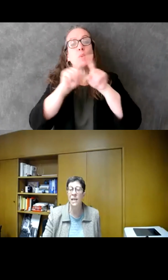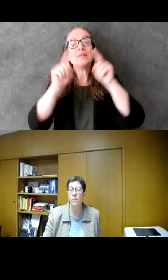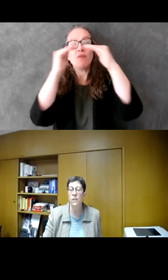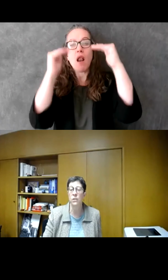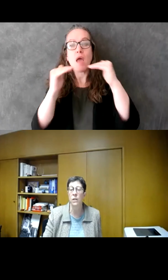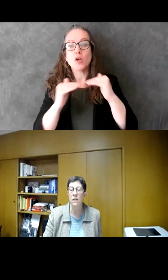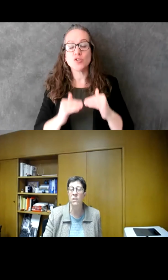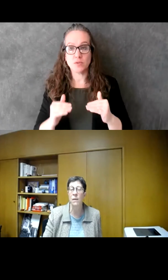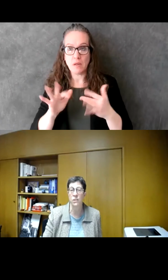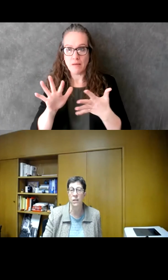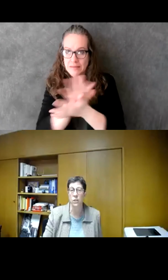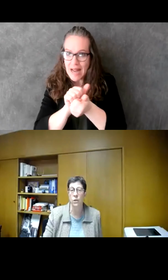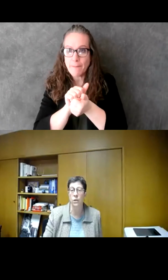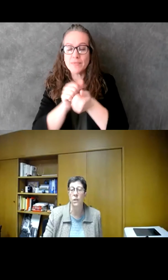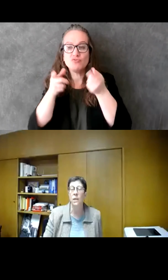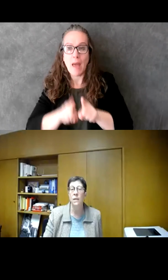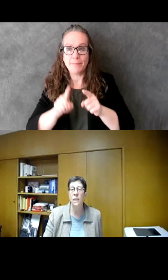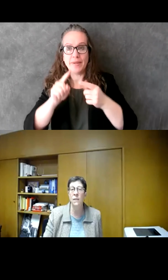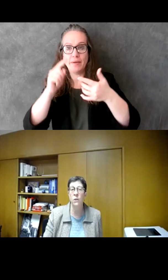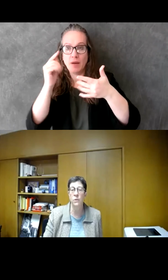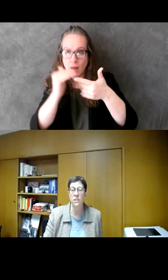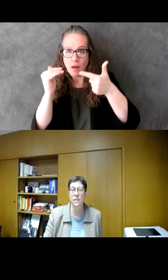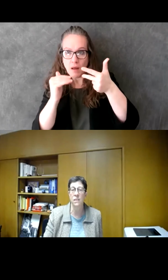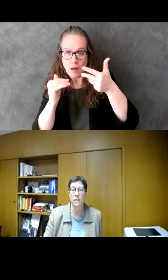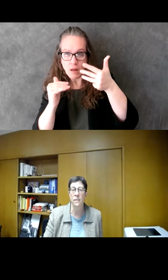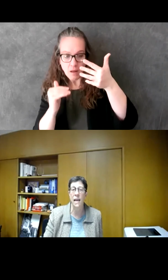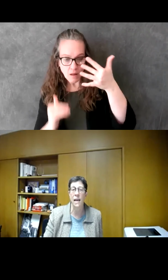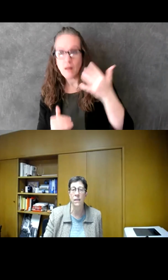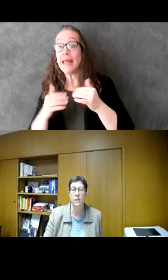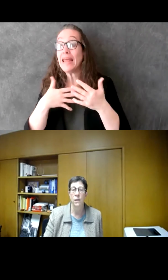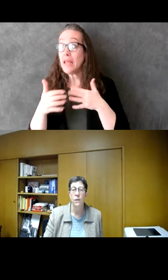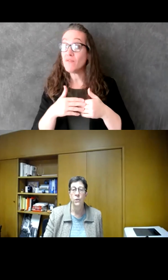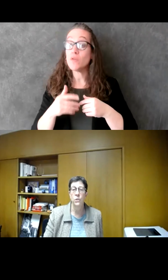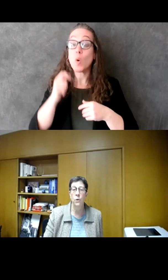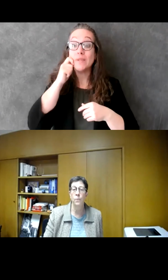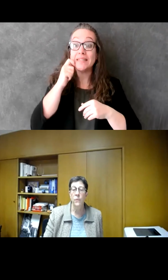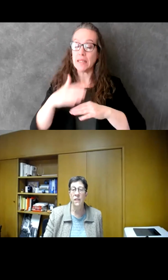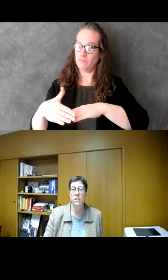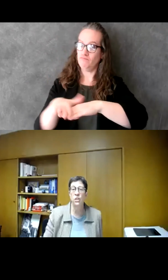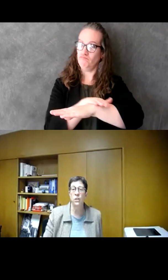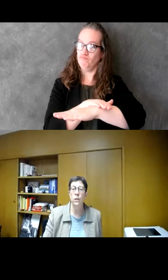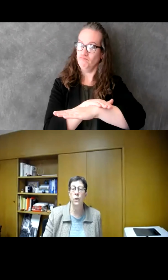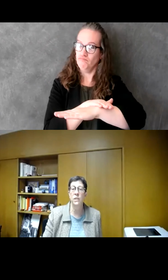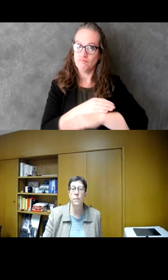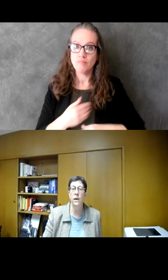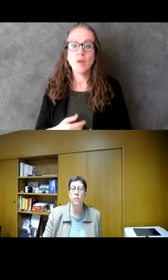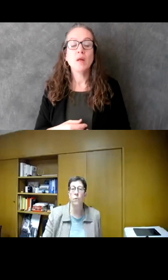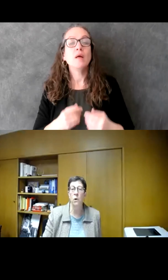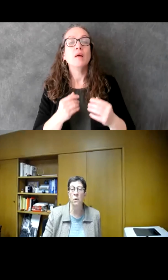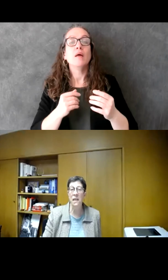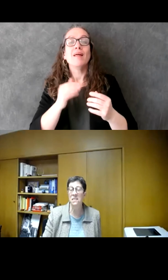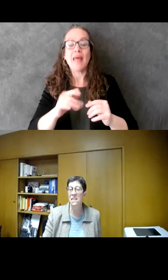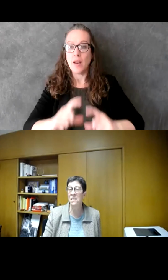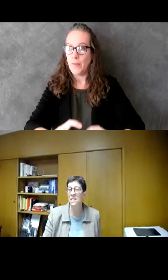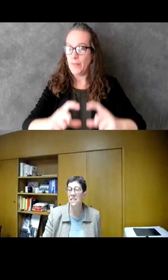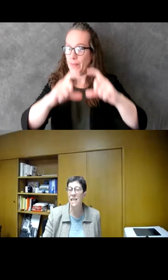already a lot of damage that has occurred, even though the skin is still intact. So this is just a close-up of,